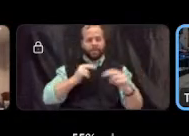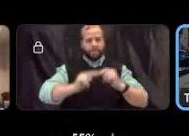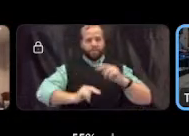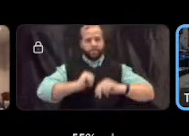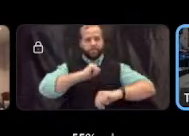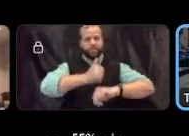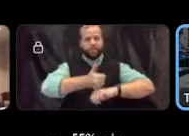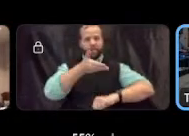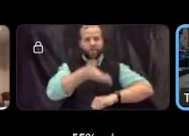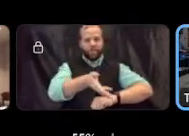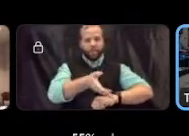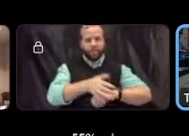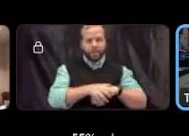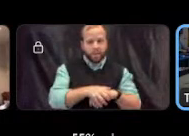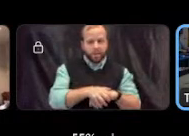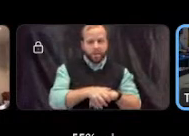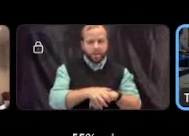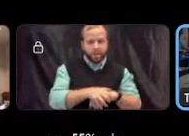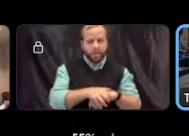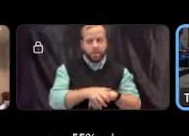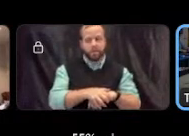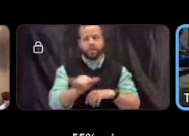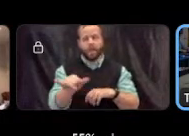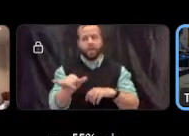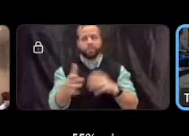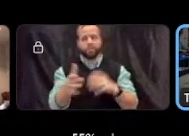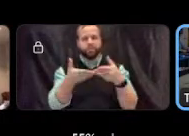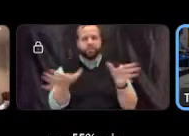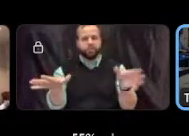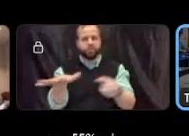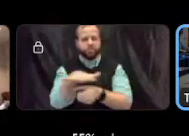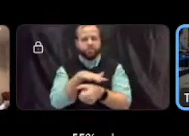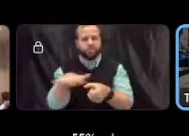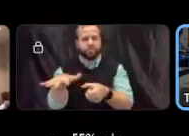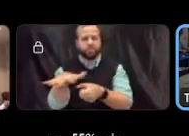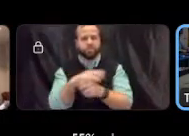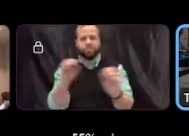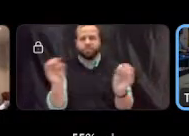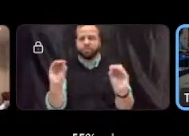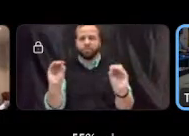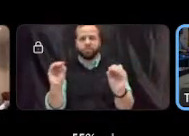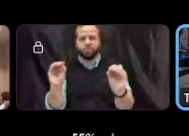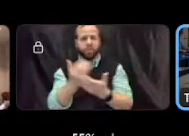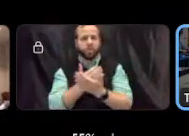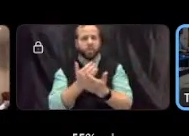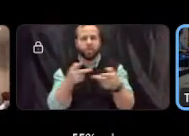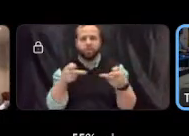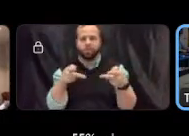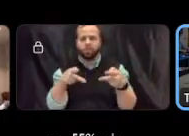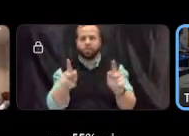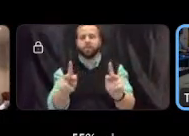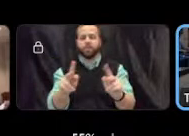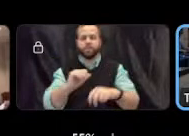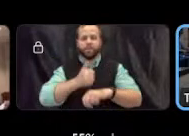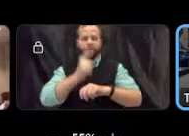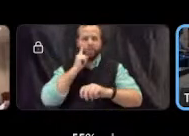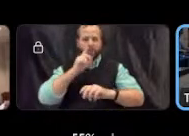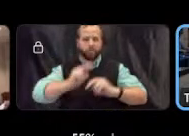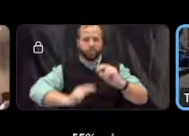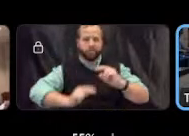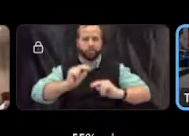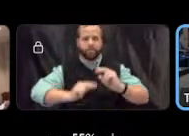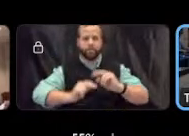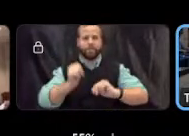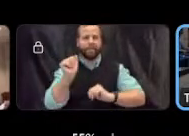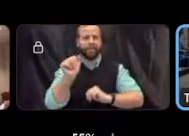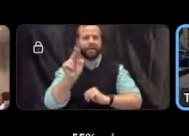property. In the general area, there haven't been any new permits for construction of any kind of residential